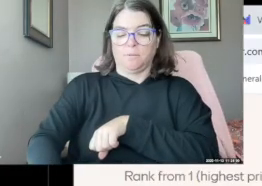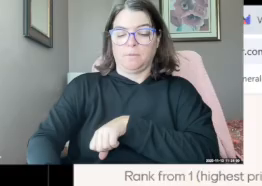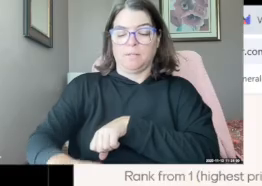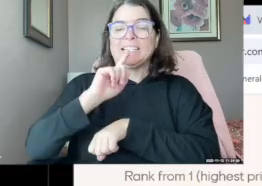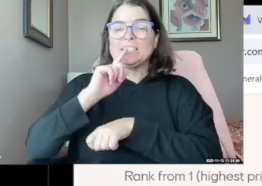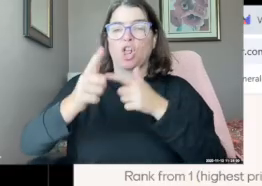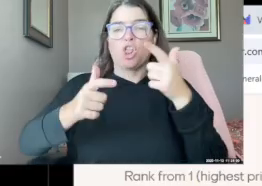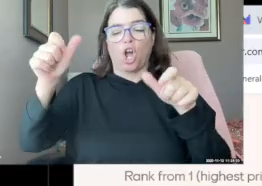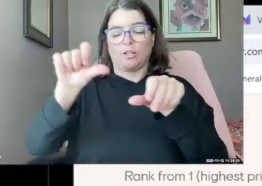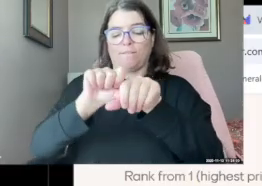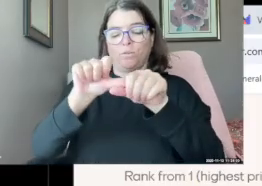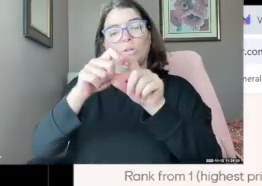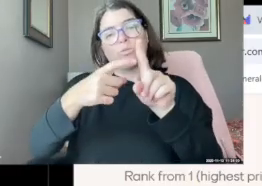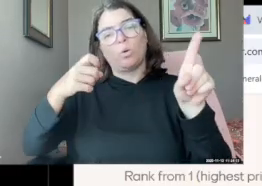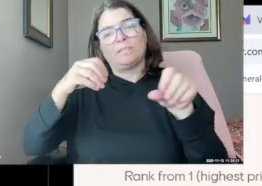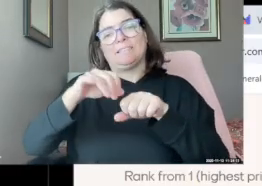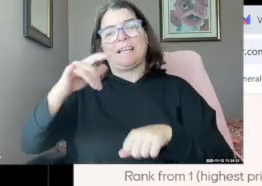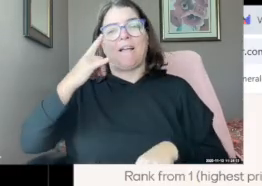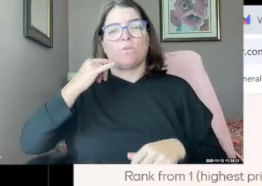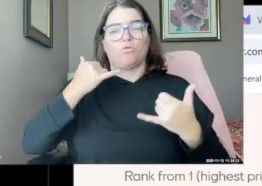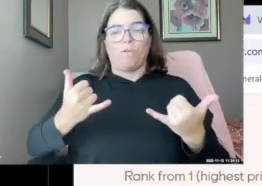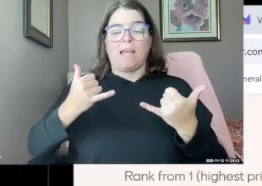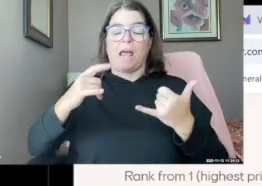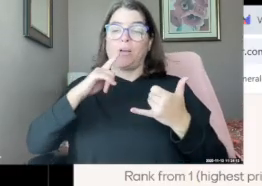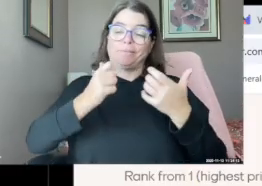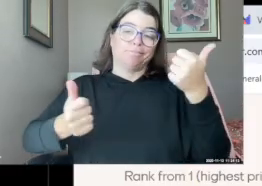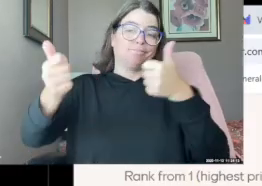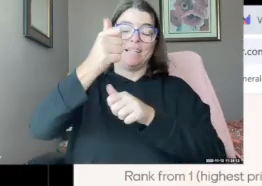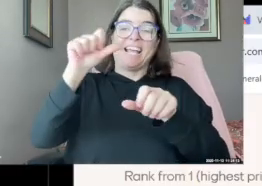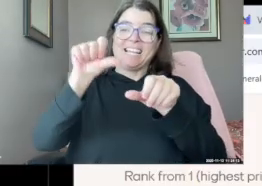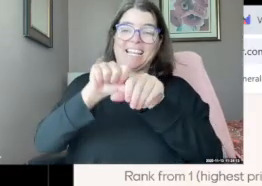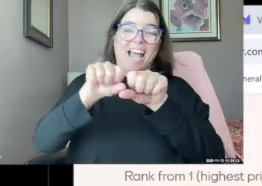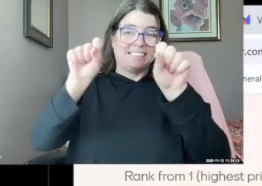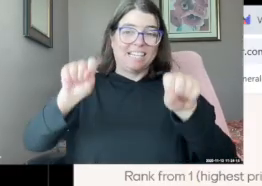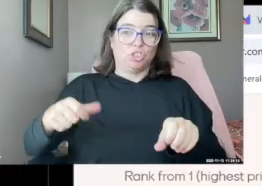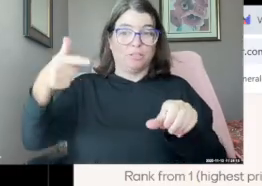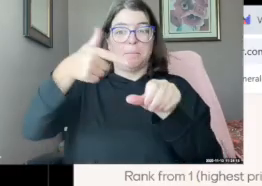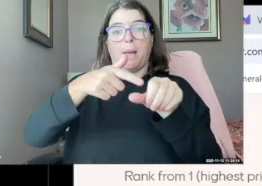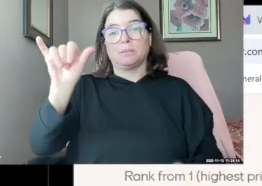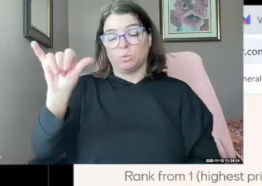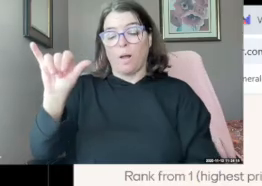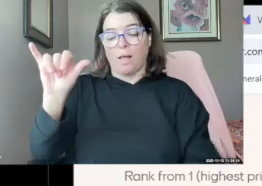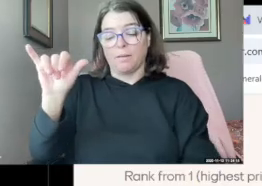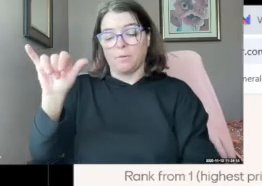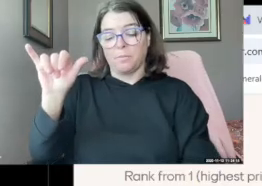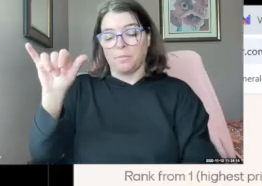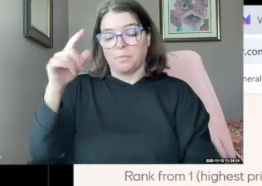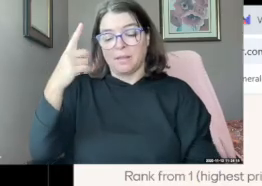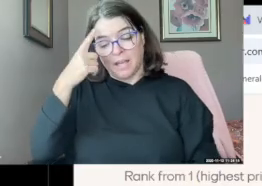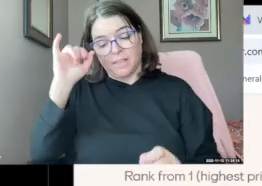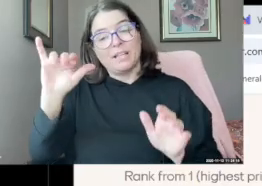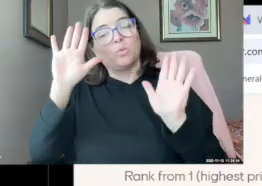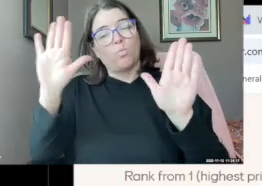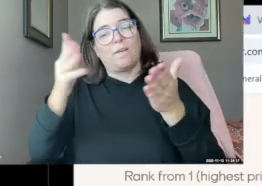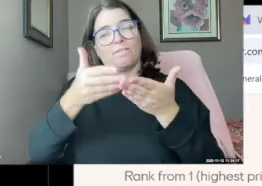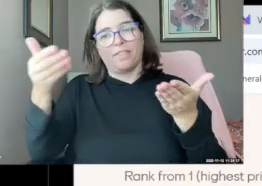electric vehicle infrastructure is the largest fueling source in California right now. It does